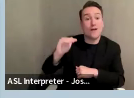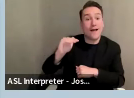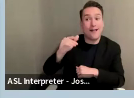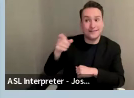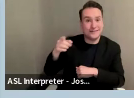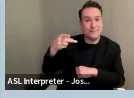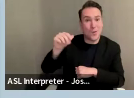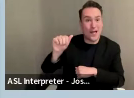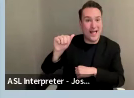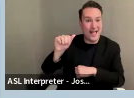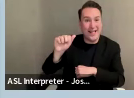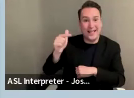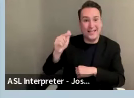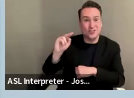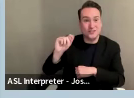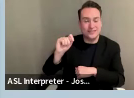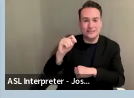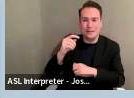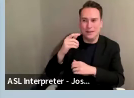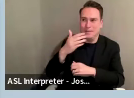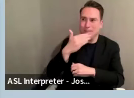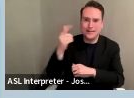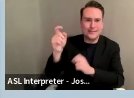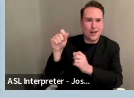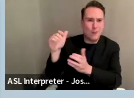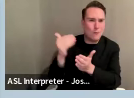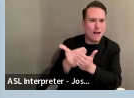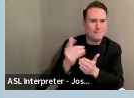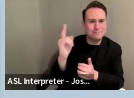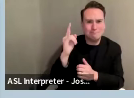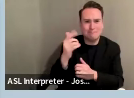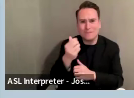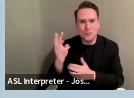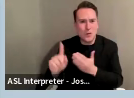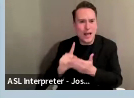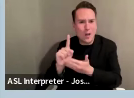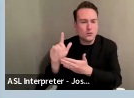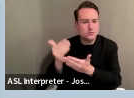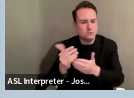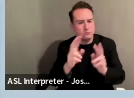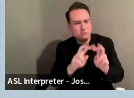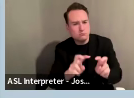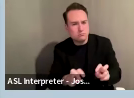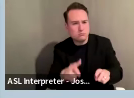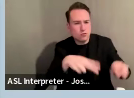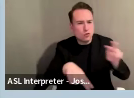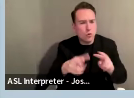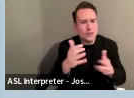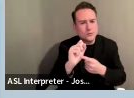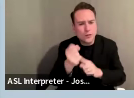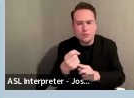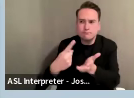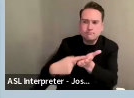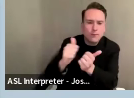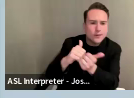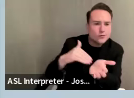it's good if they can be here within a couple of hours to assess what's going on with their own eyes and speak with the doctors and the nurses